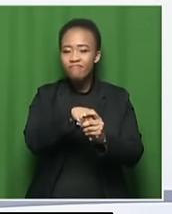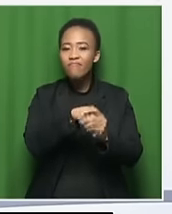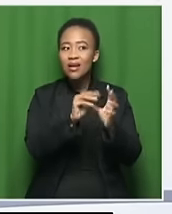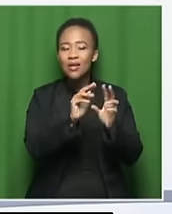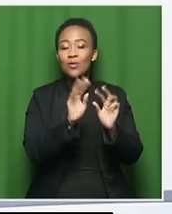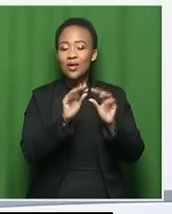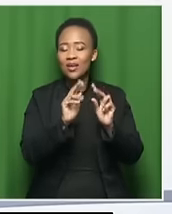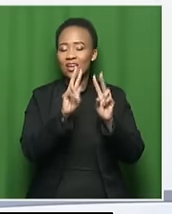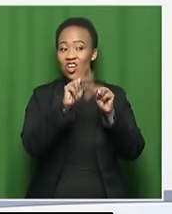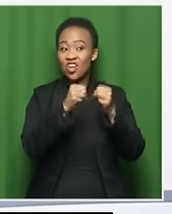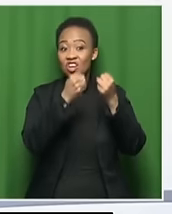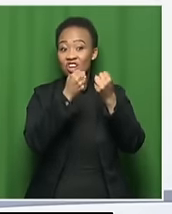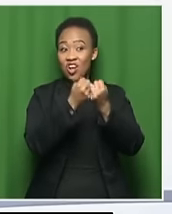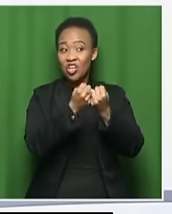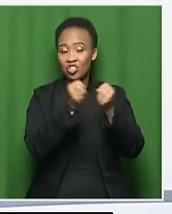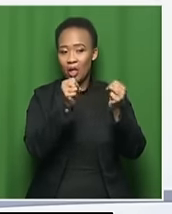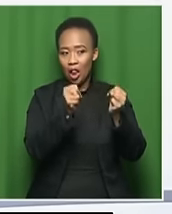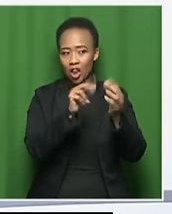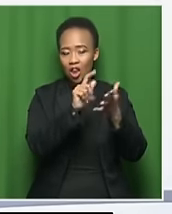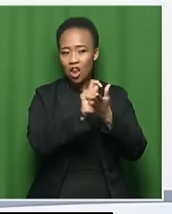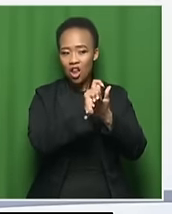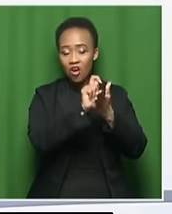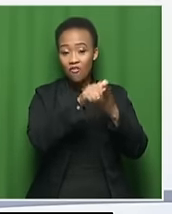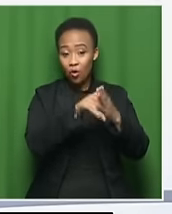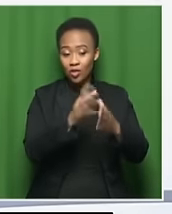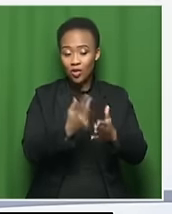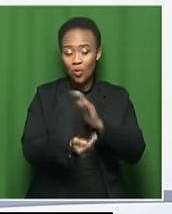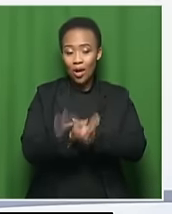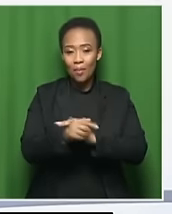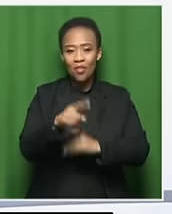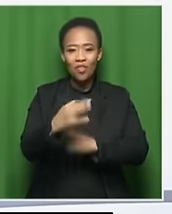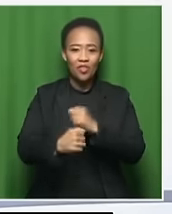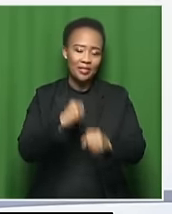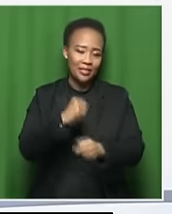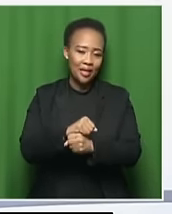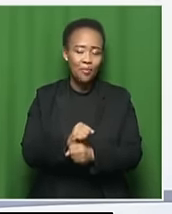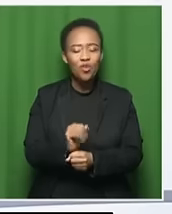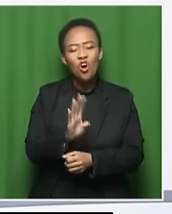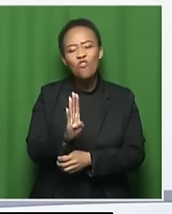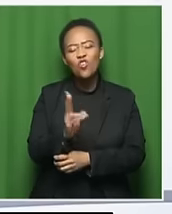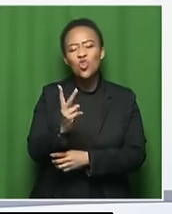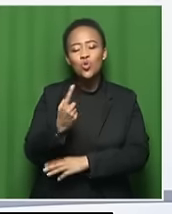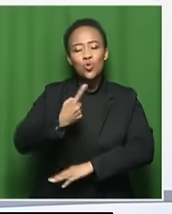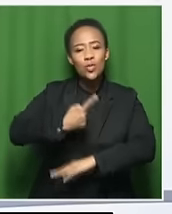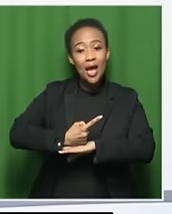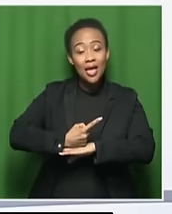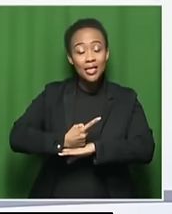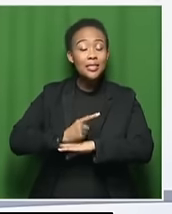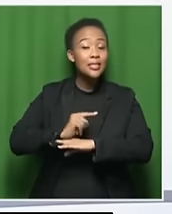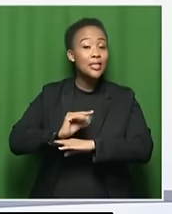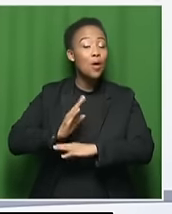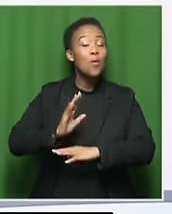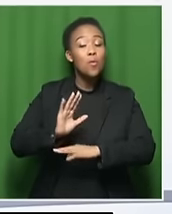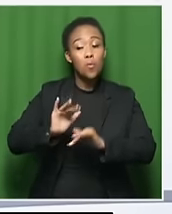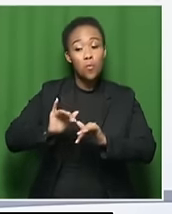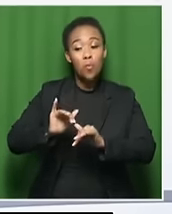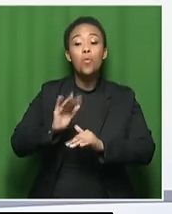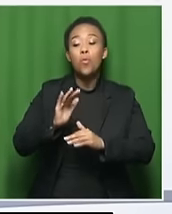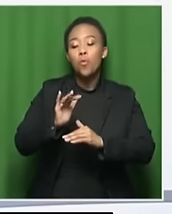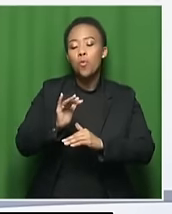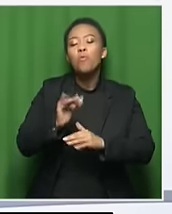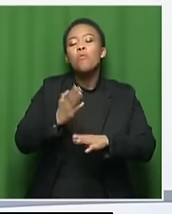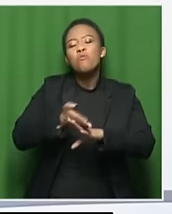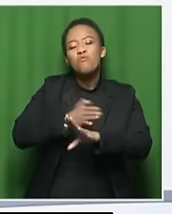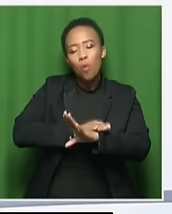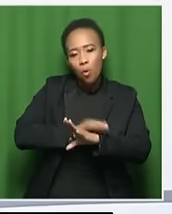Assembly vote for this year. And of course, we've got 42 days to go before the elections. And with 27.79